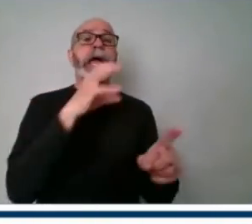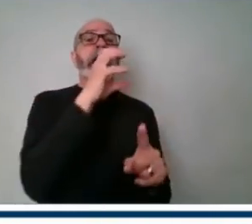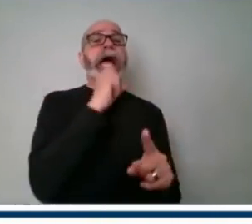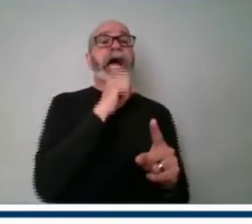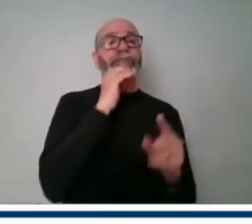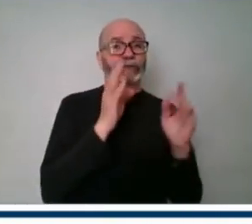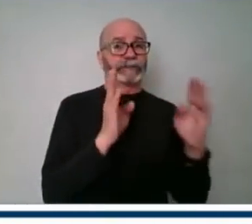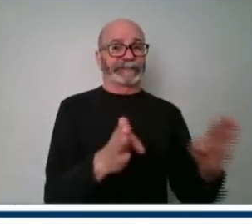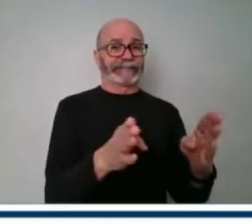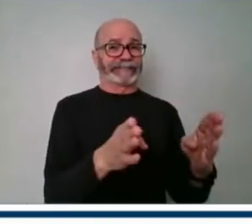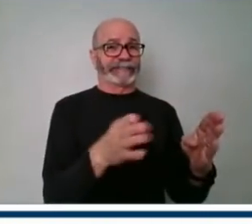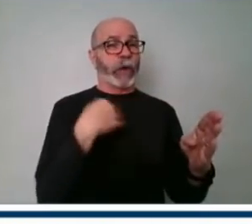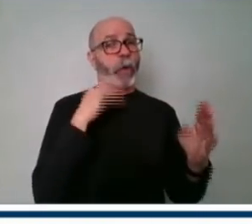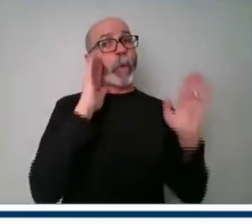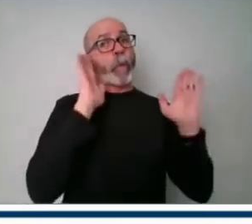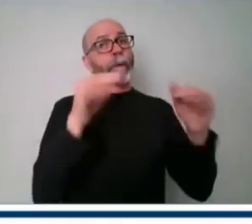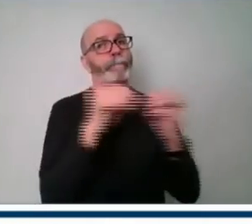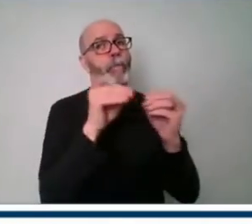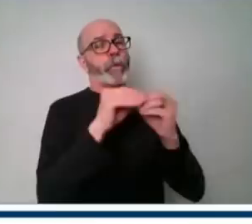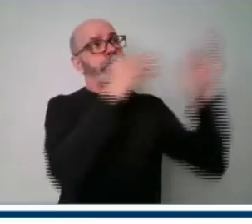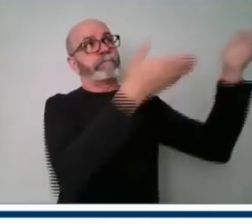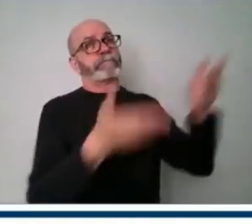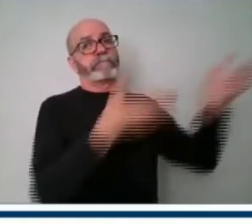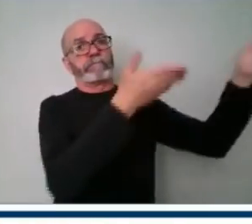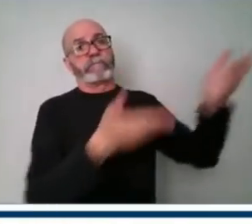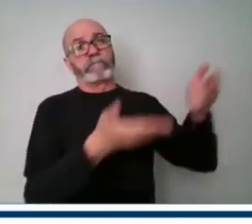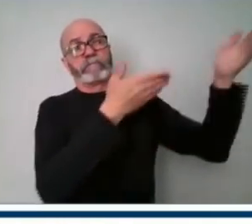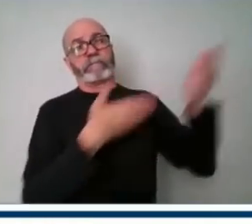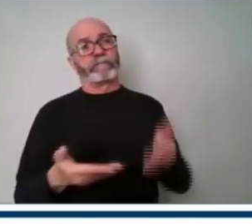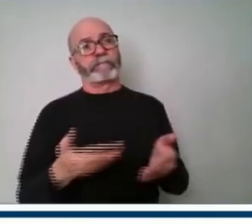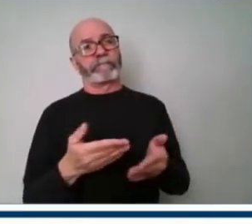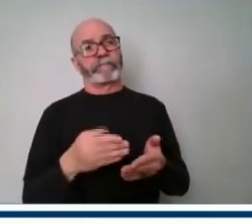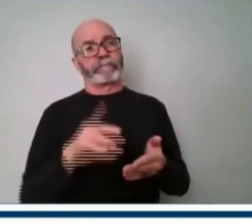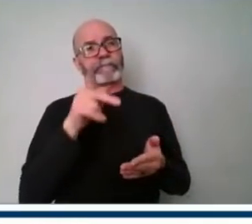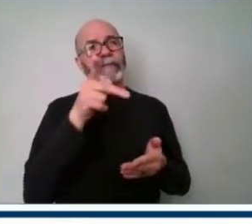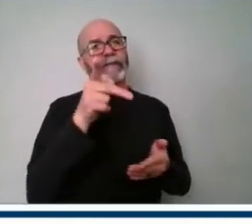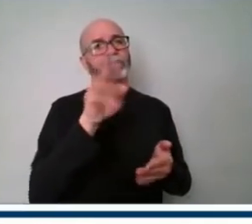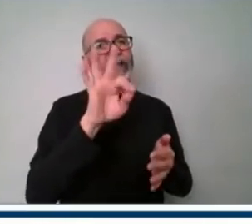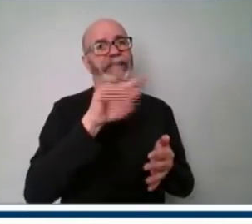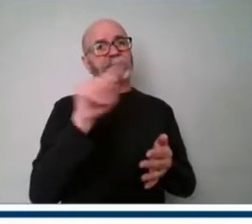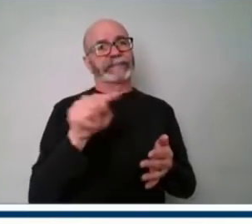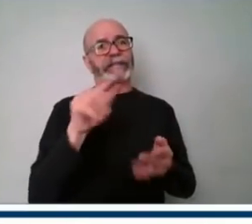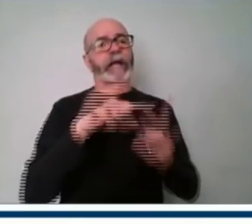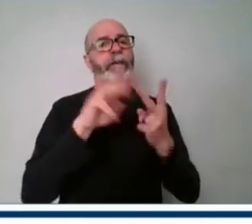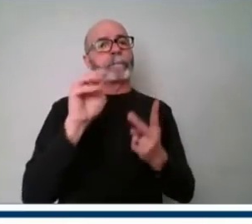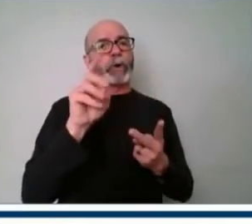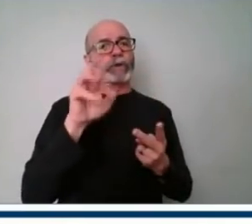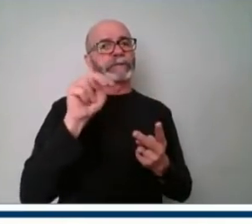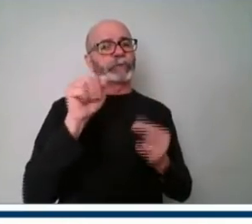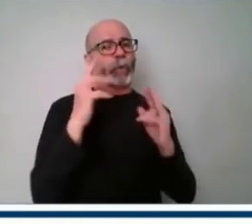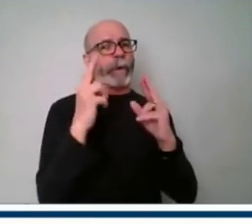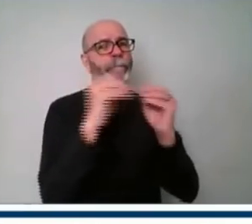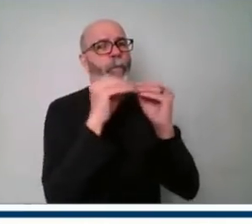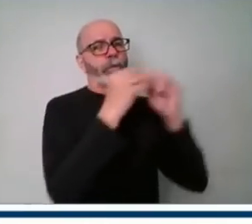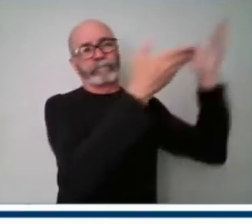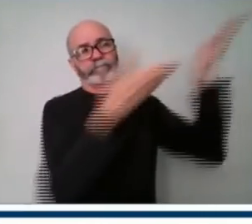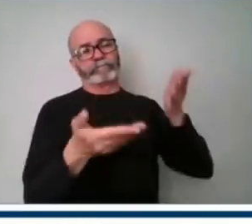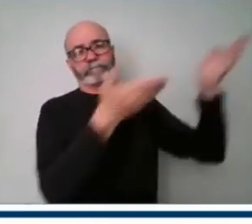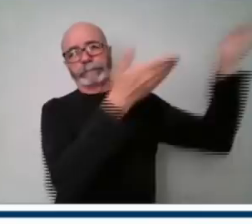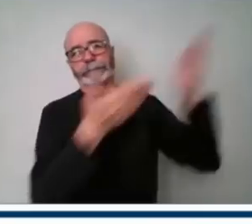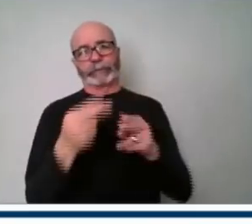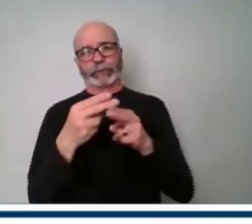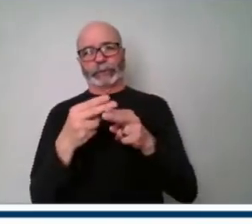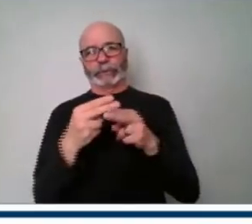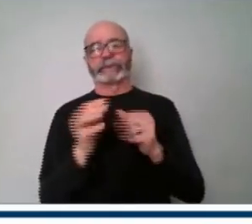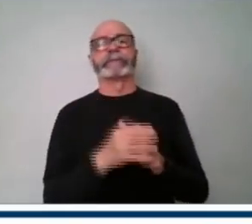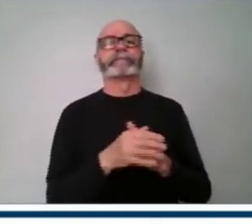as well. The reality is that the best thing to do with AstraZeneca is very challenging given small amounts and then the age restrictions.